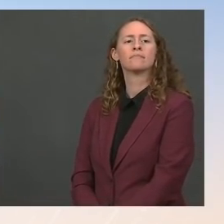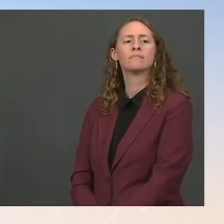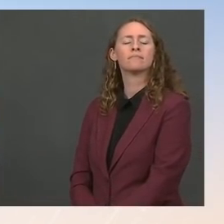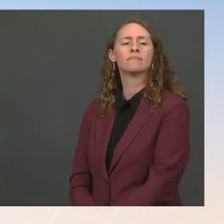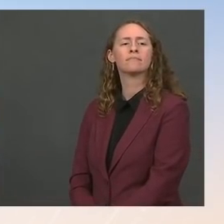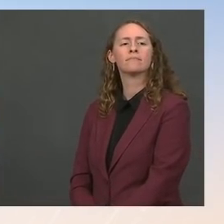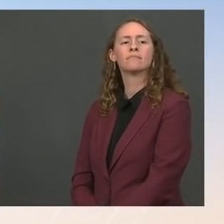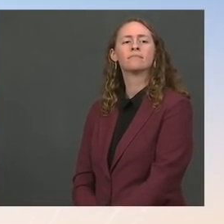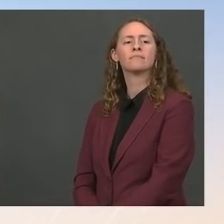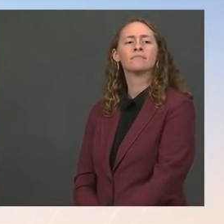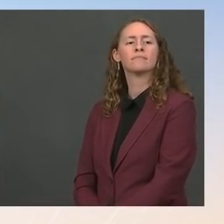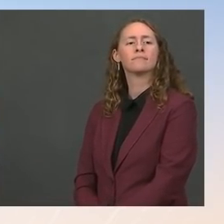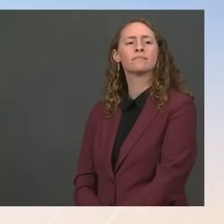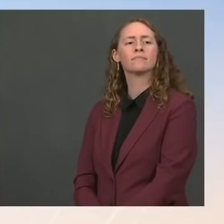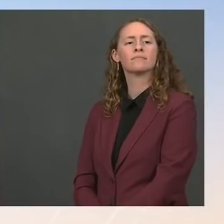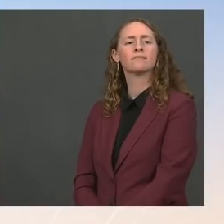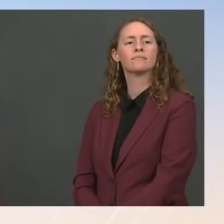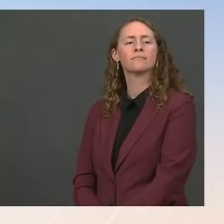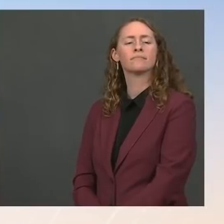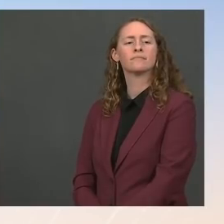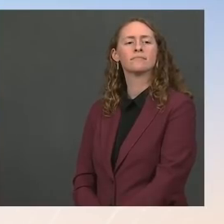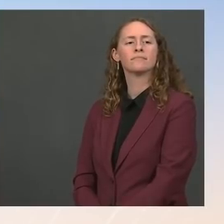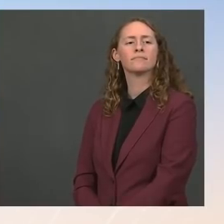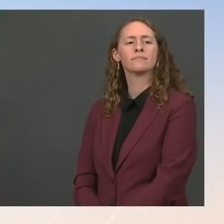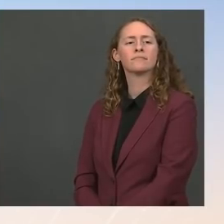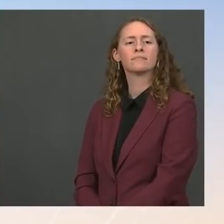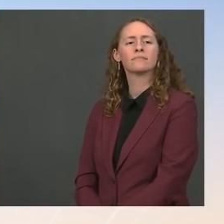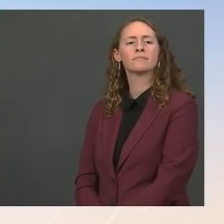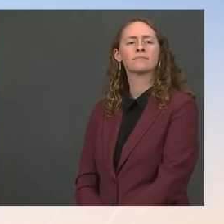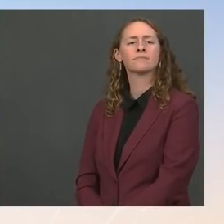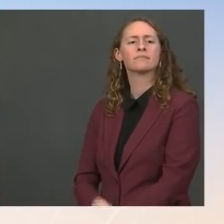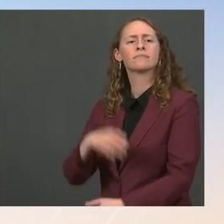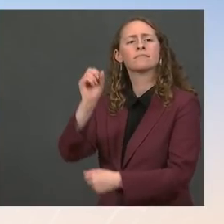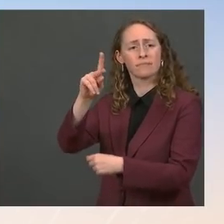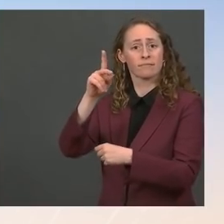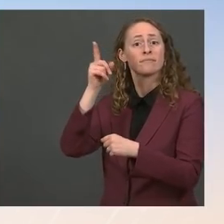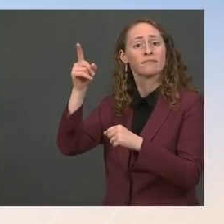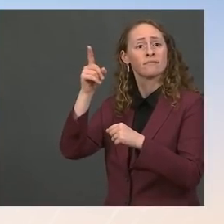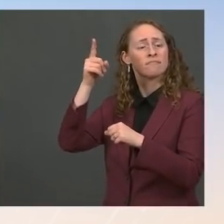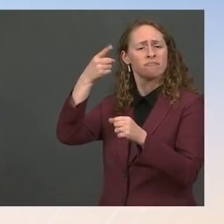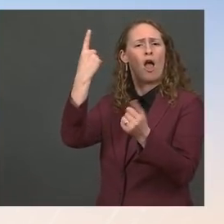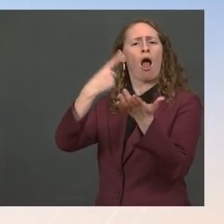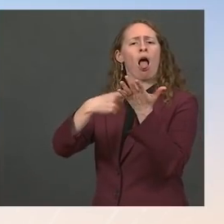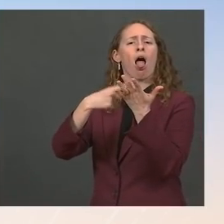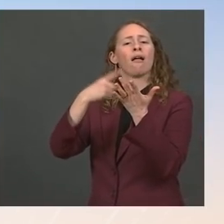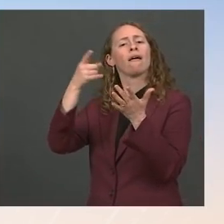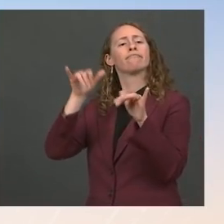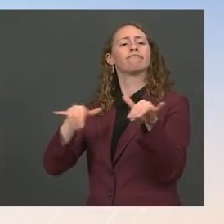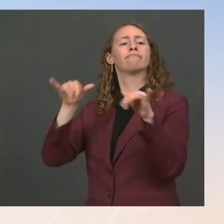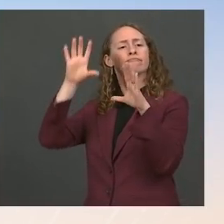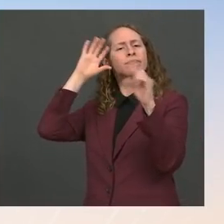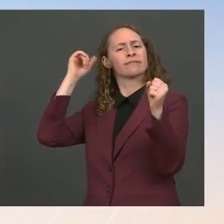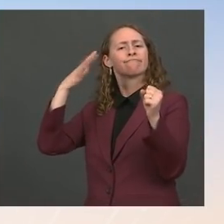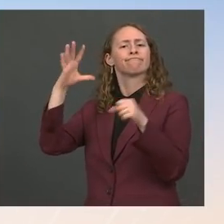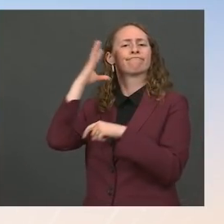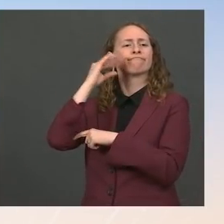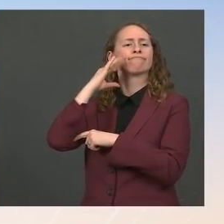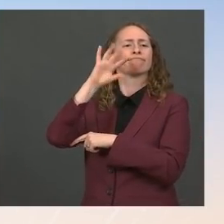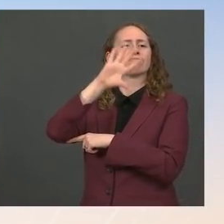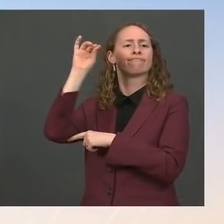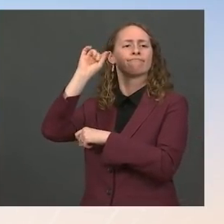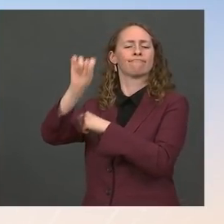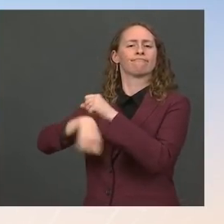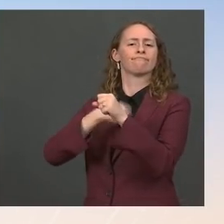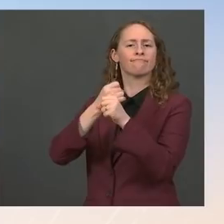5 decades in Washington. With that 5 decades comes relationship. He said before he's had a relationship with Mitch McConnell. Is this the time